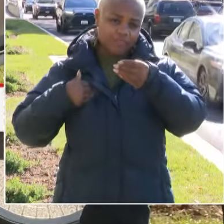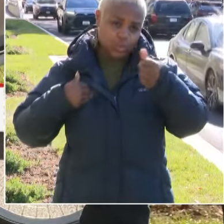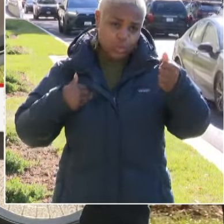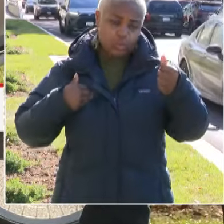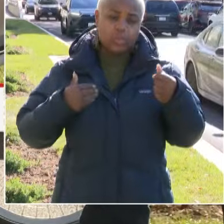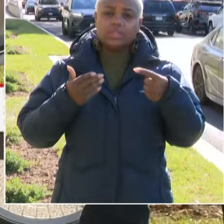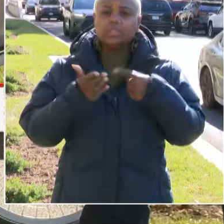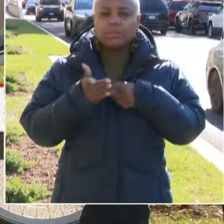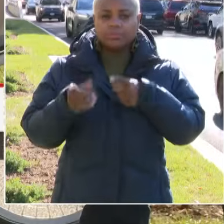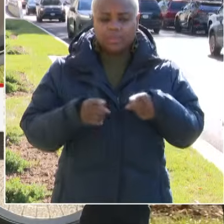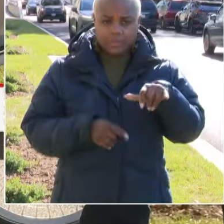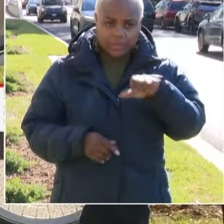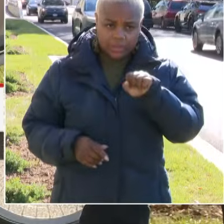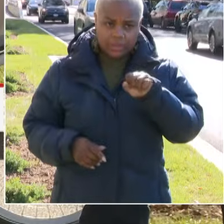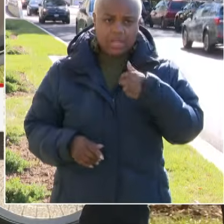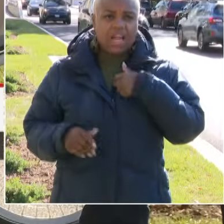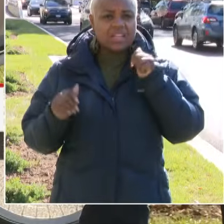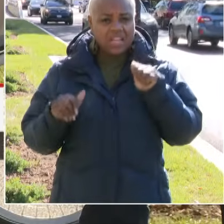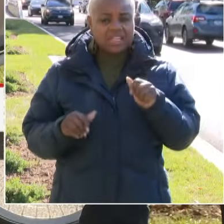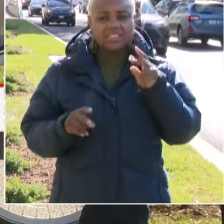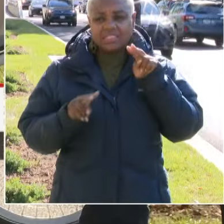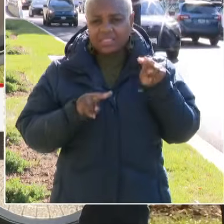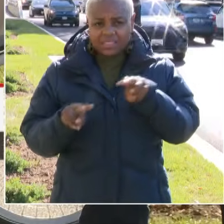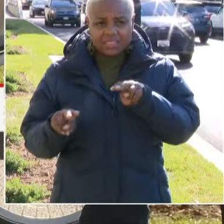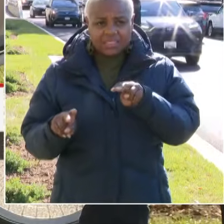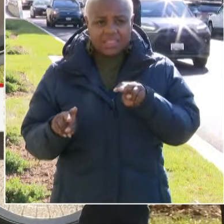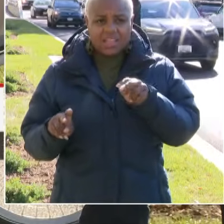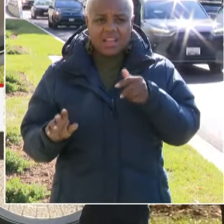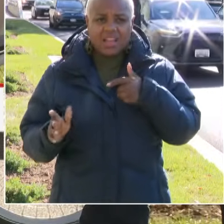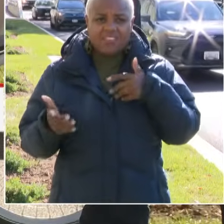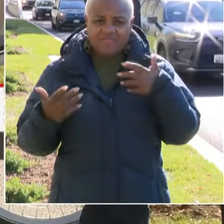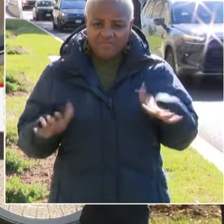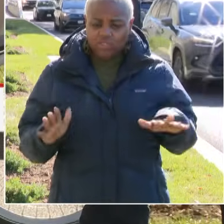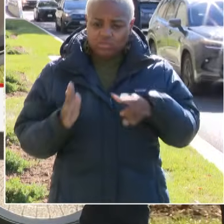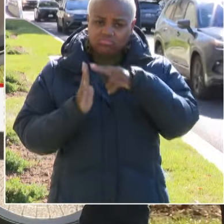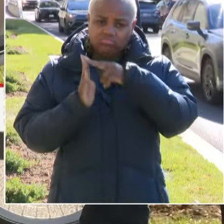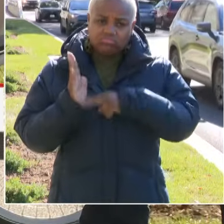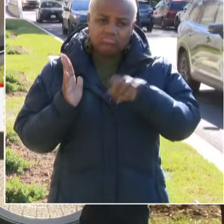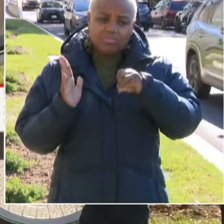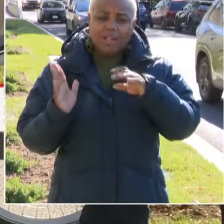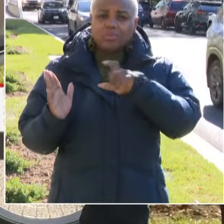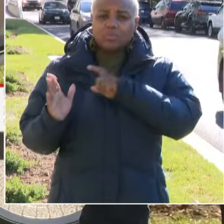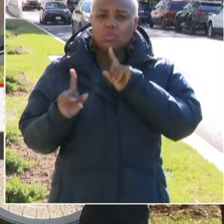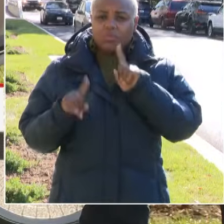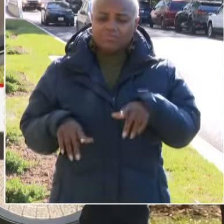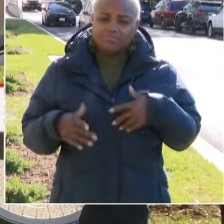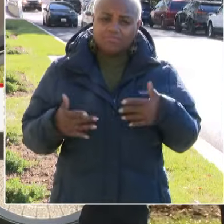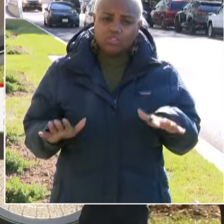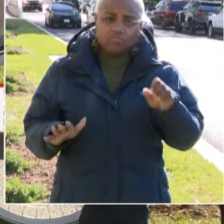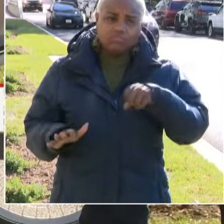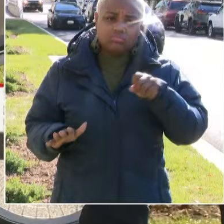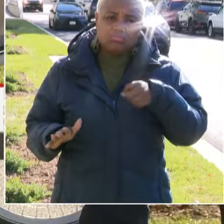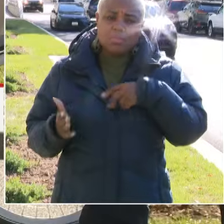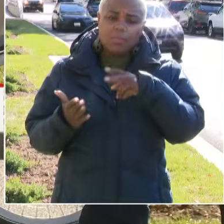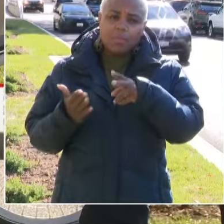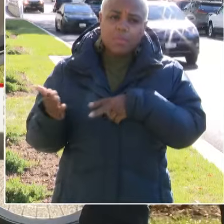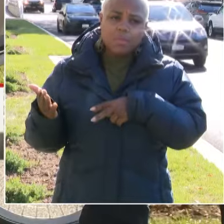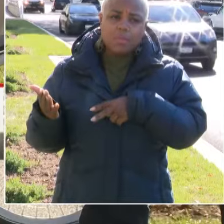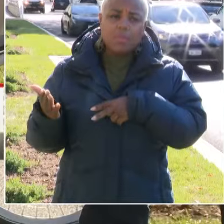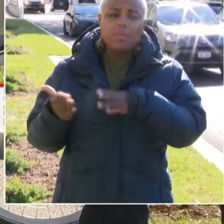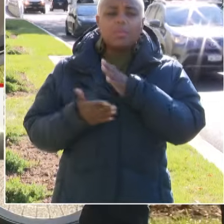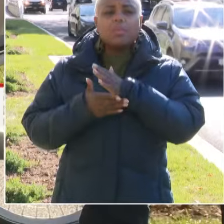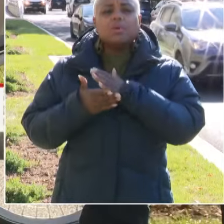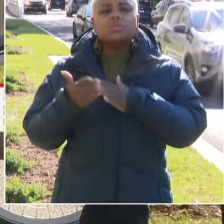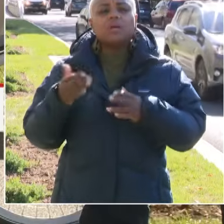can see, and I read a lot of police reports, so I know there's some use, or